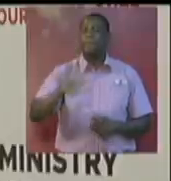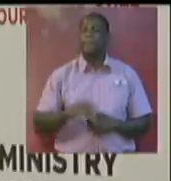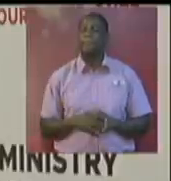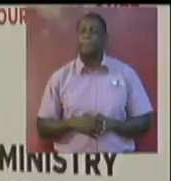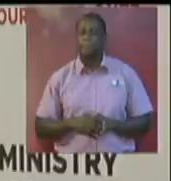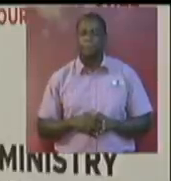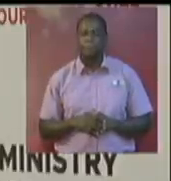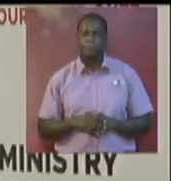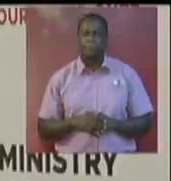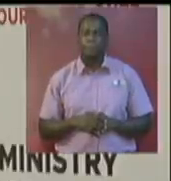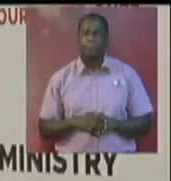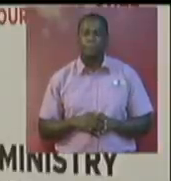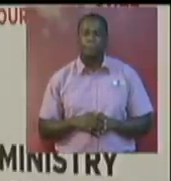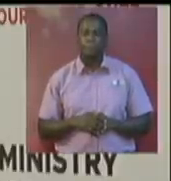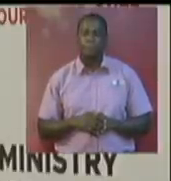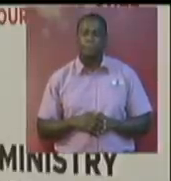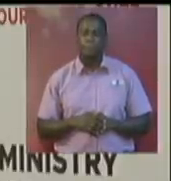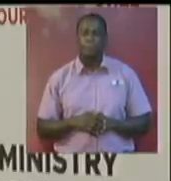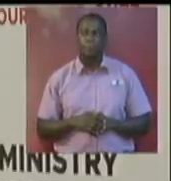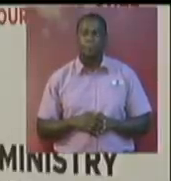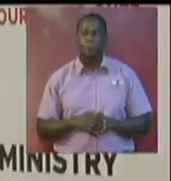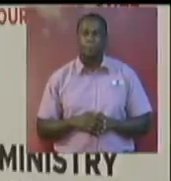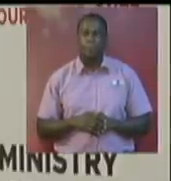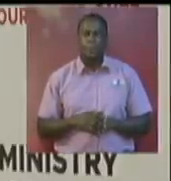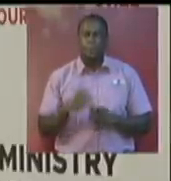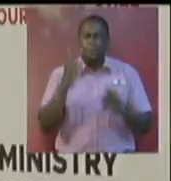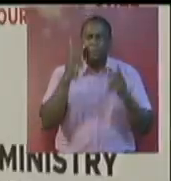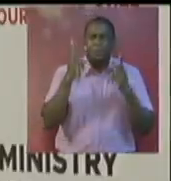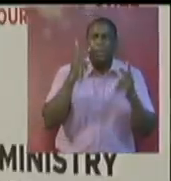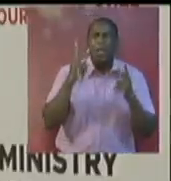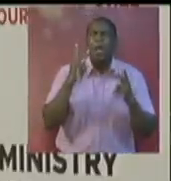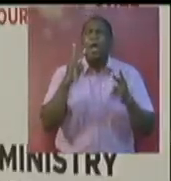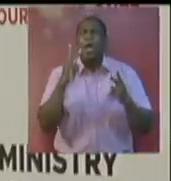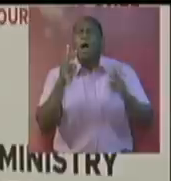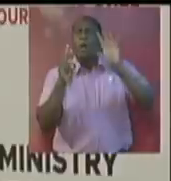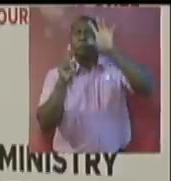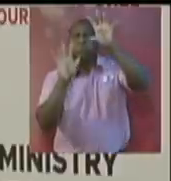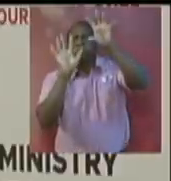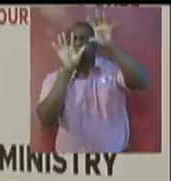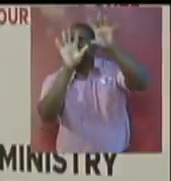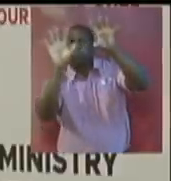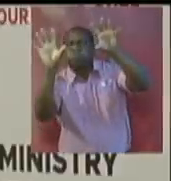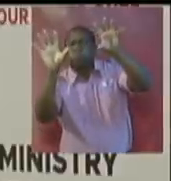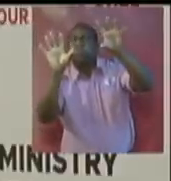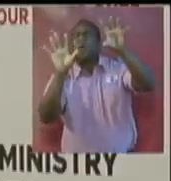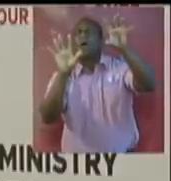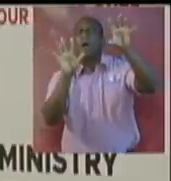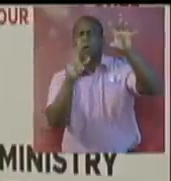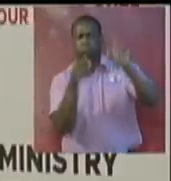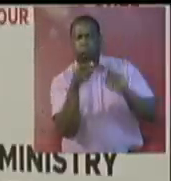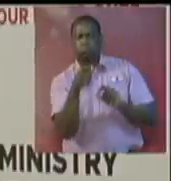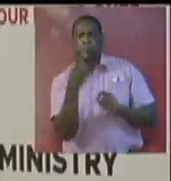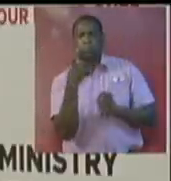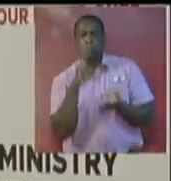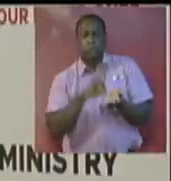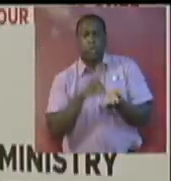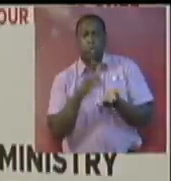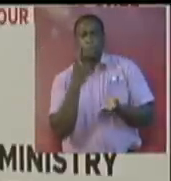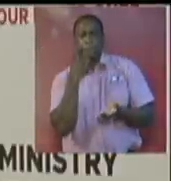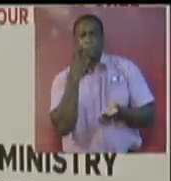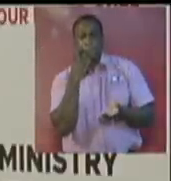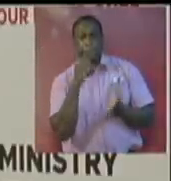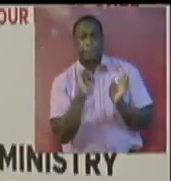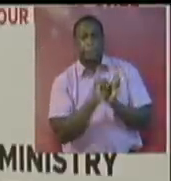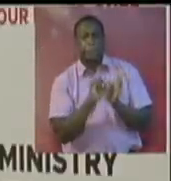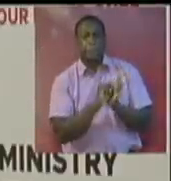We have seen a number of clusters like Mr. Seeramsingh just identified. And in many